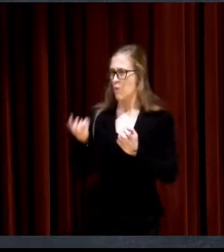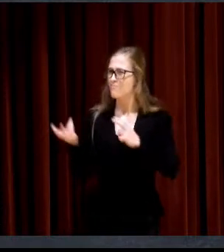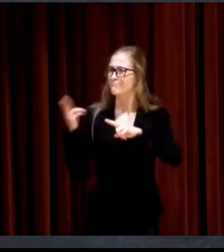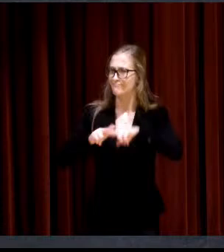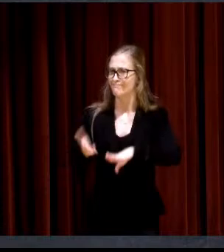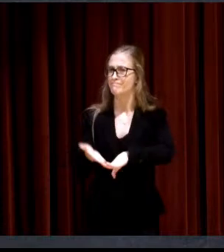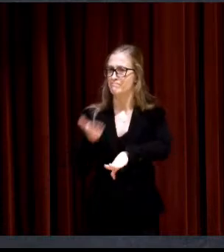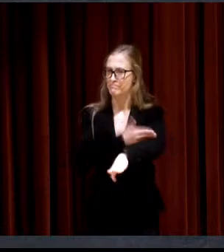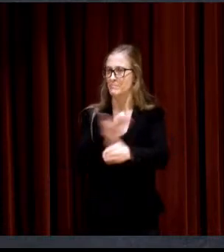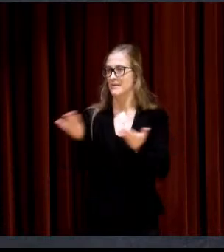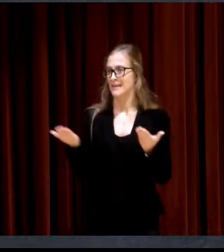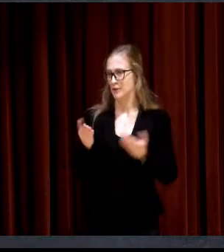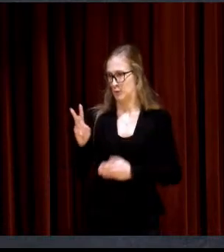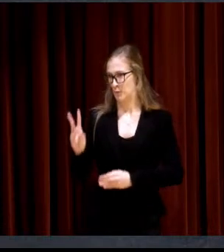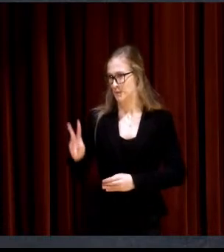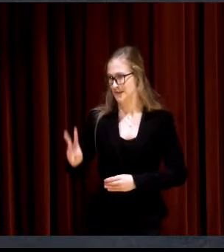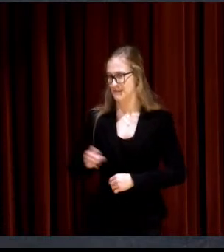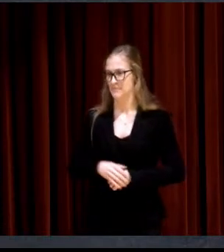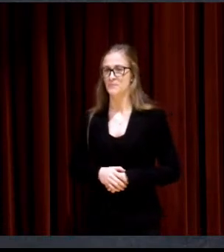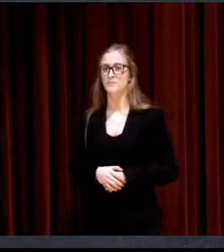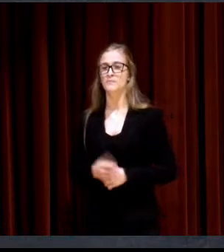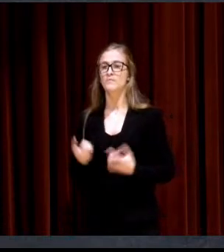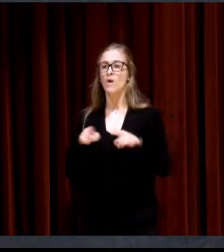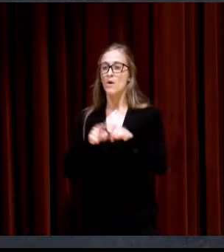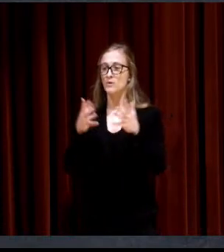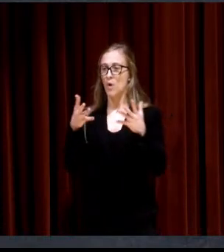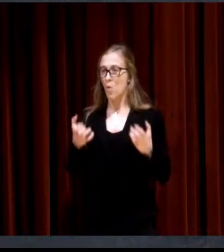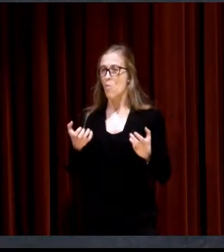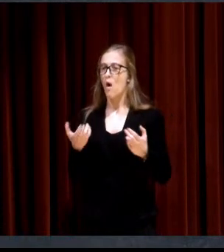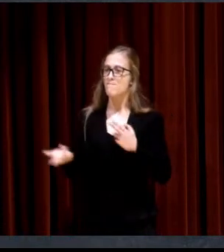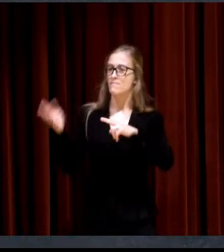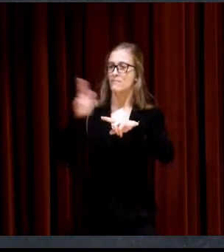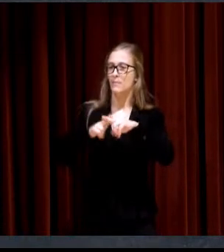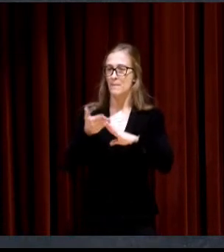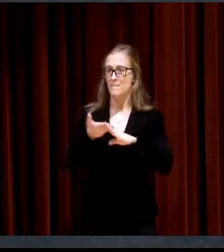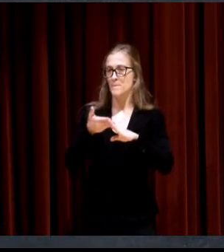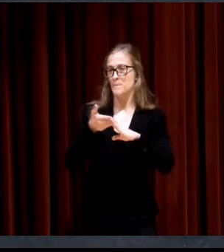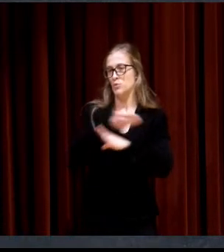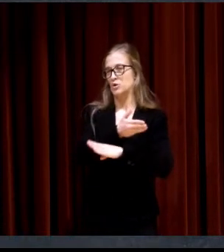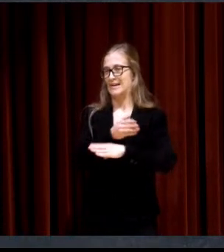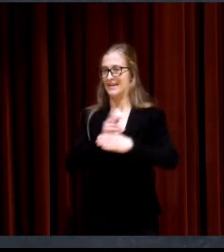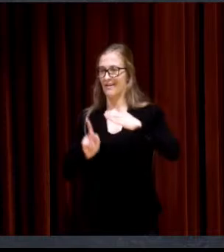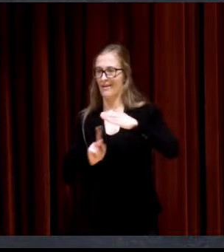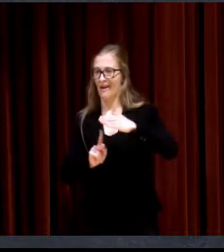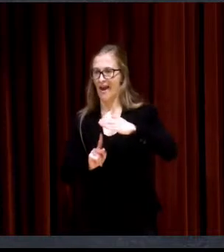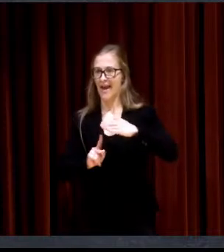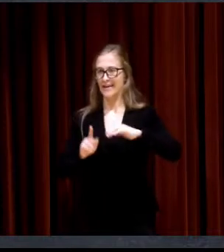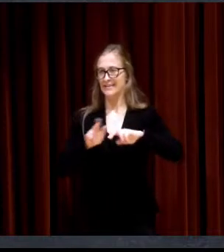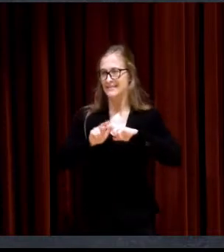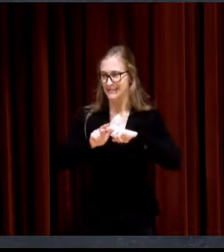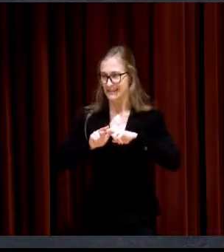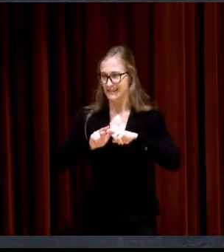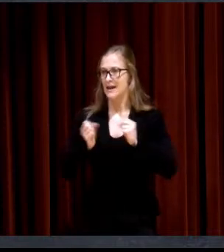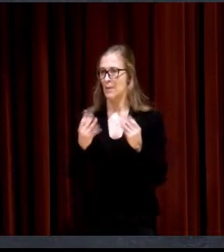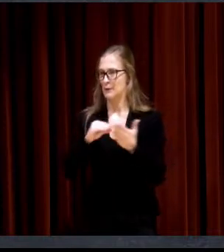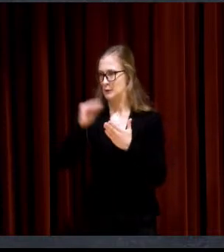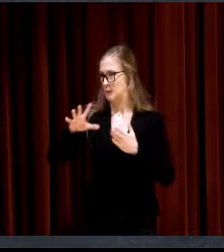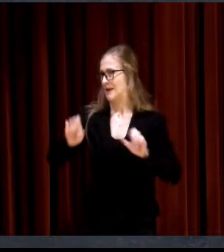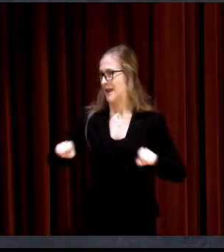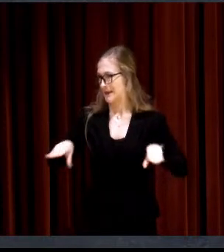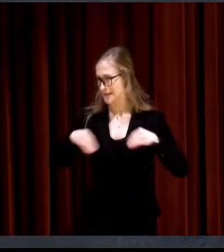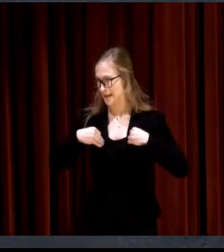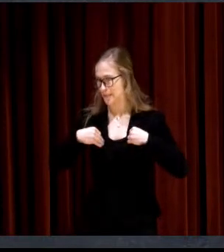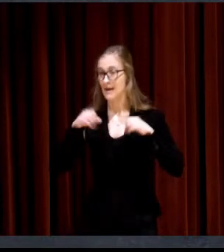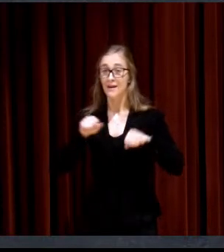city. We want to increase pre-K seats. I actually argue and believe that that's the most important thing we can do. If we can